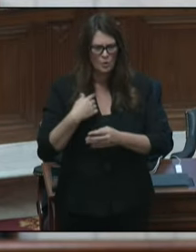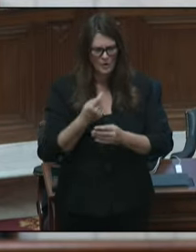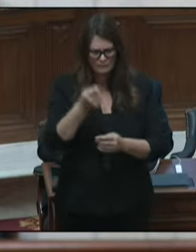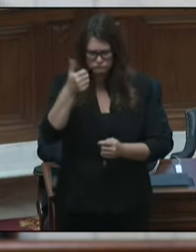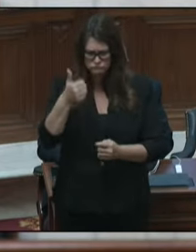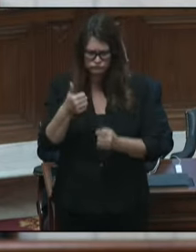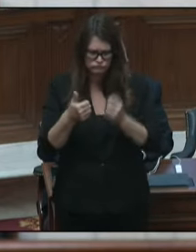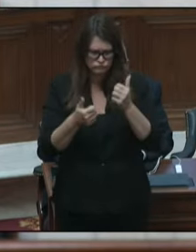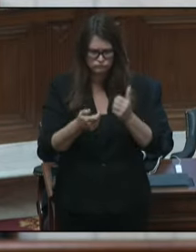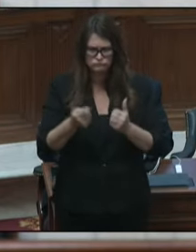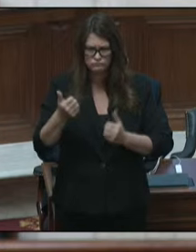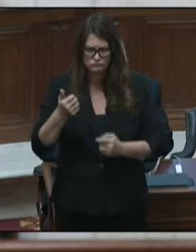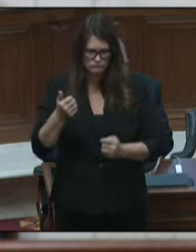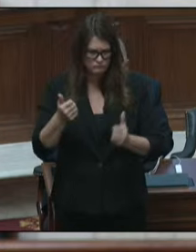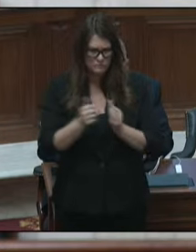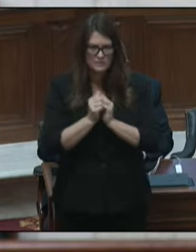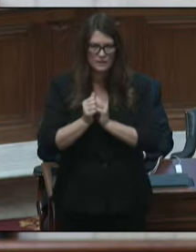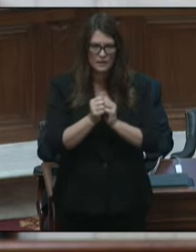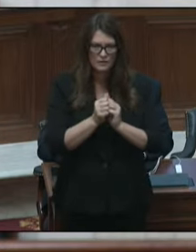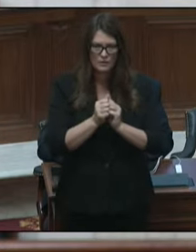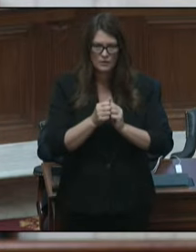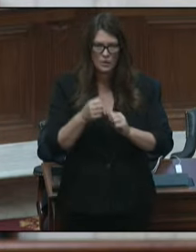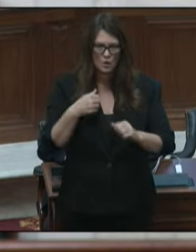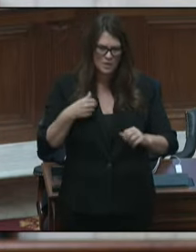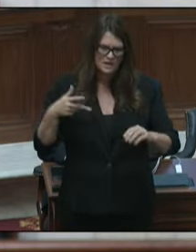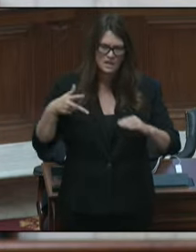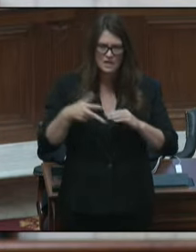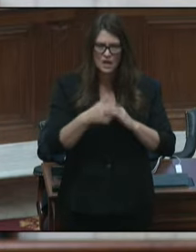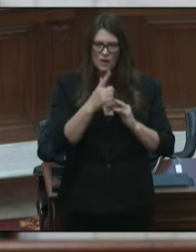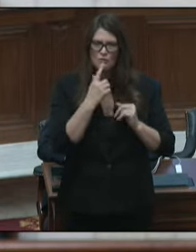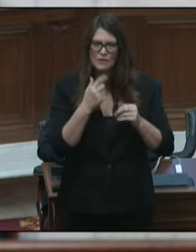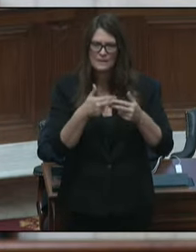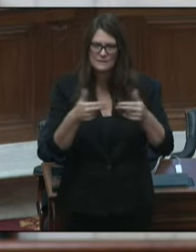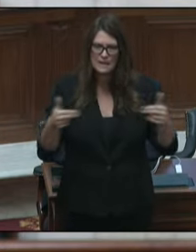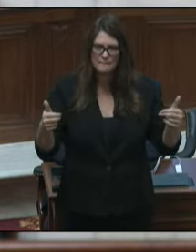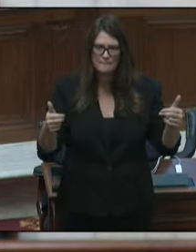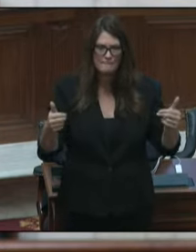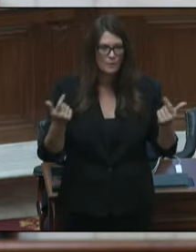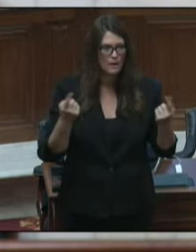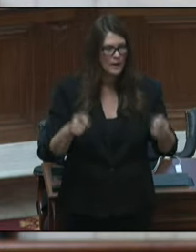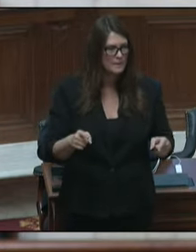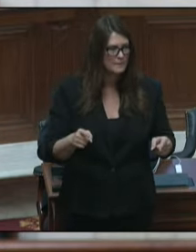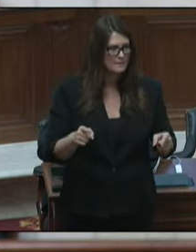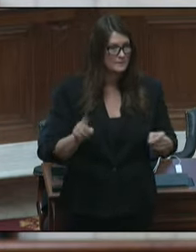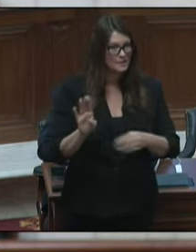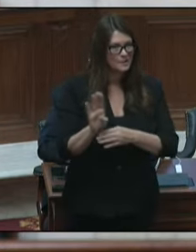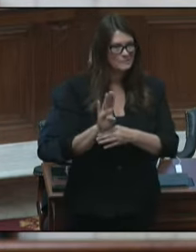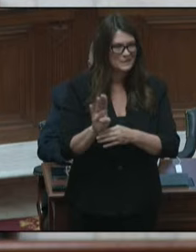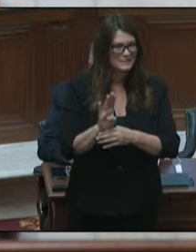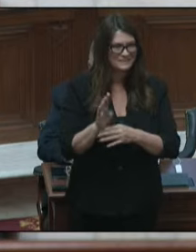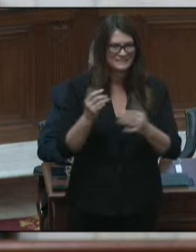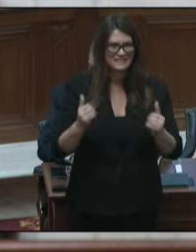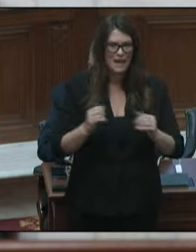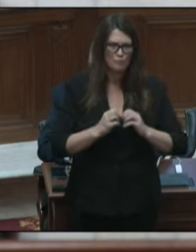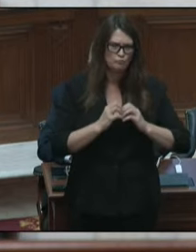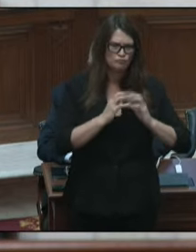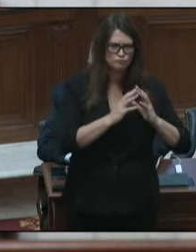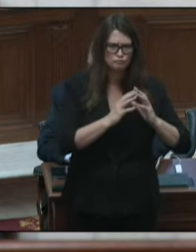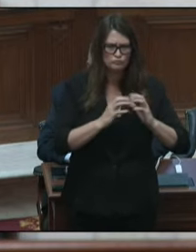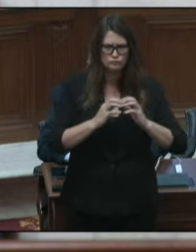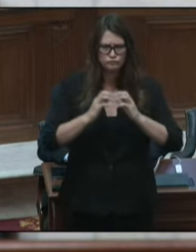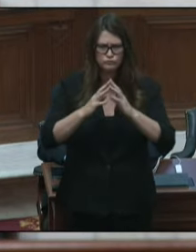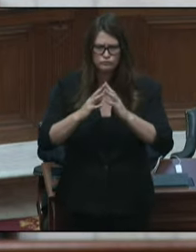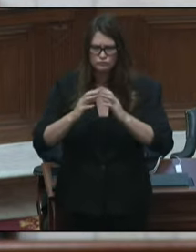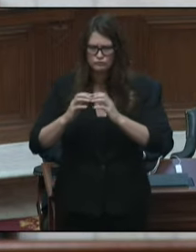together, all of us. We cut the red tape, and what happened? Businesses are absolutely booming,